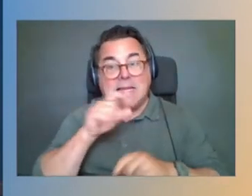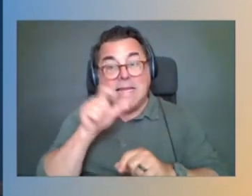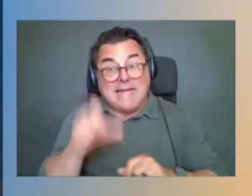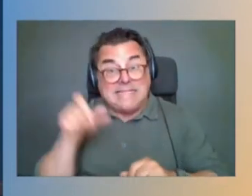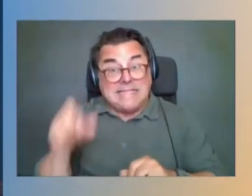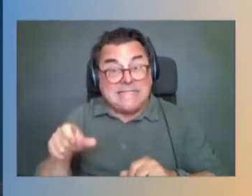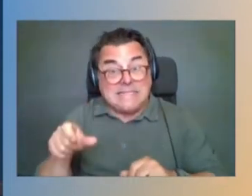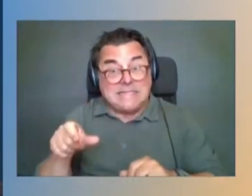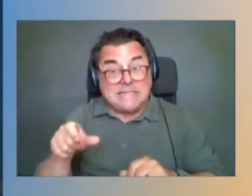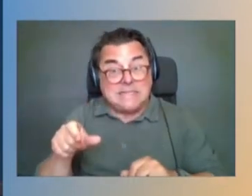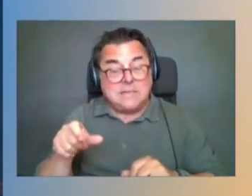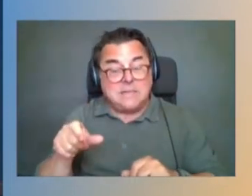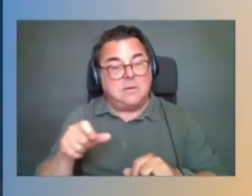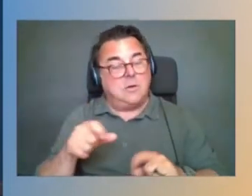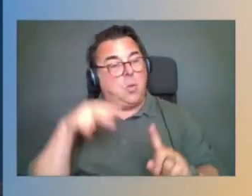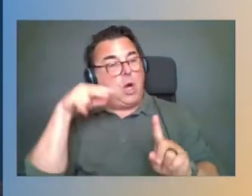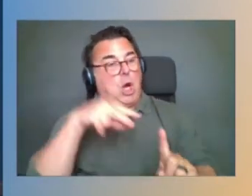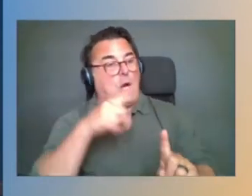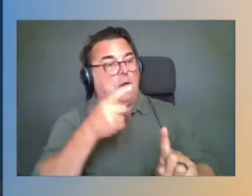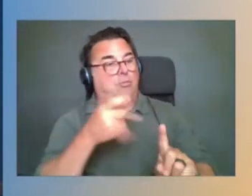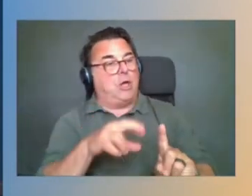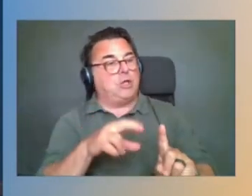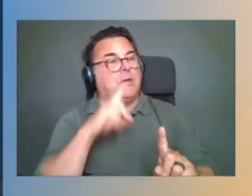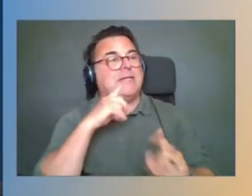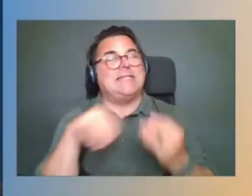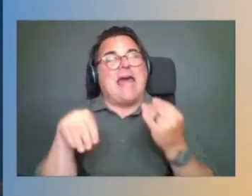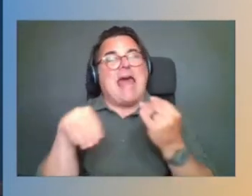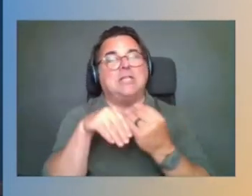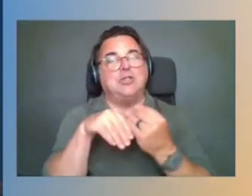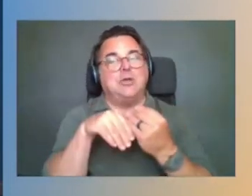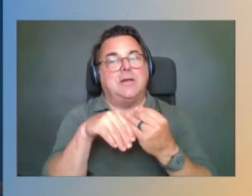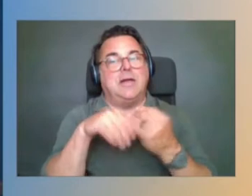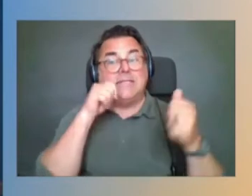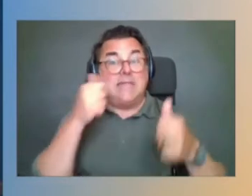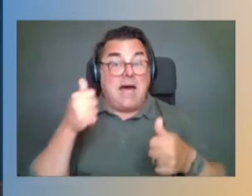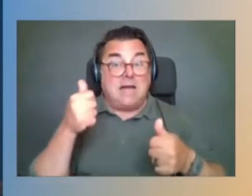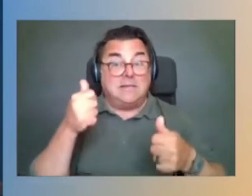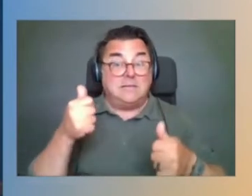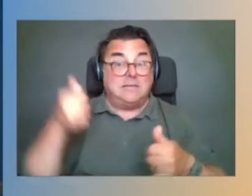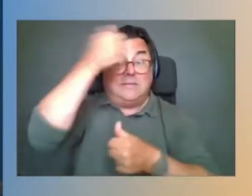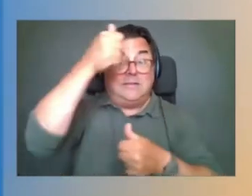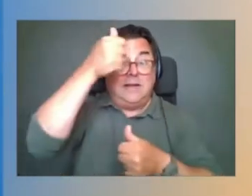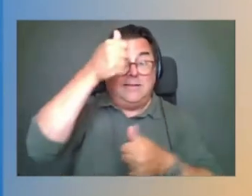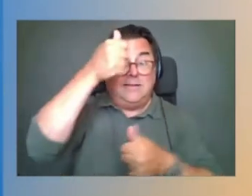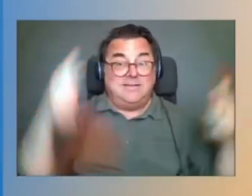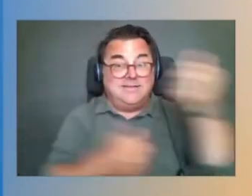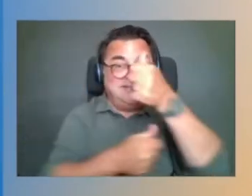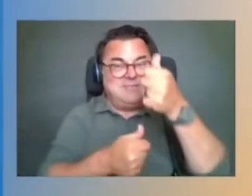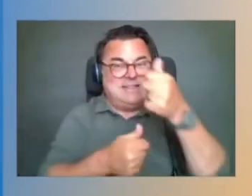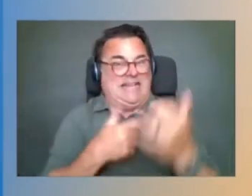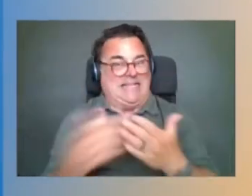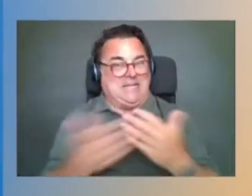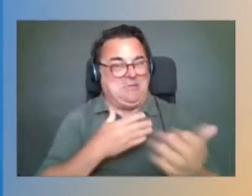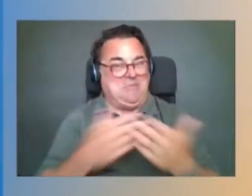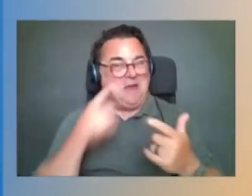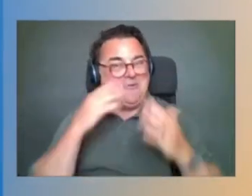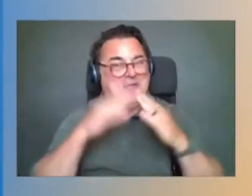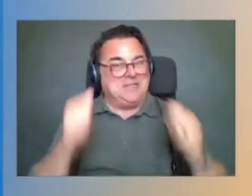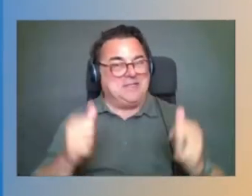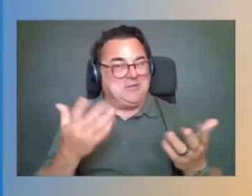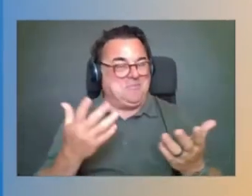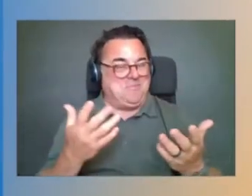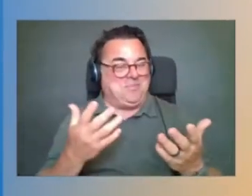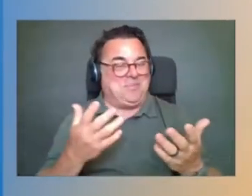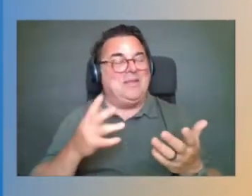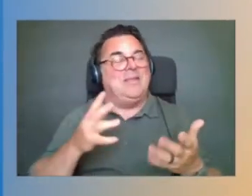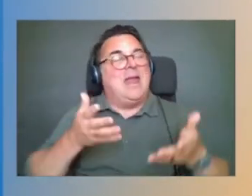the processor as a peripheral. The processor has been demoted, and it doesn't It's been demoted. Okay. It doesn't play that important of a role anymore in the system. And so that allows